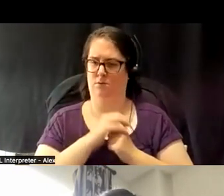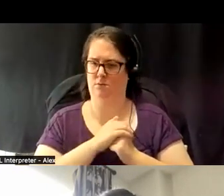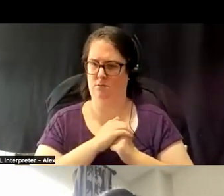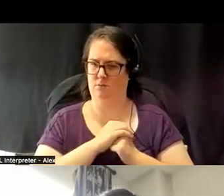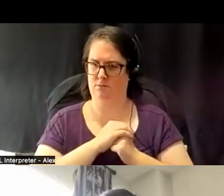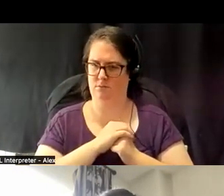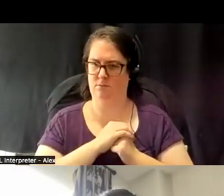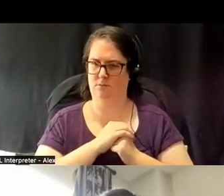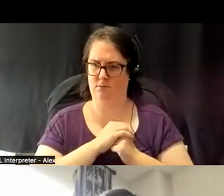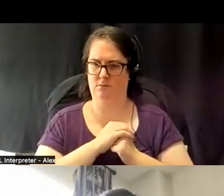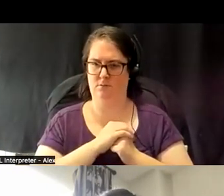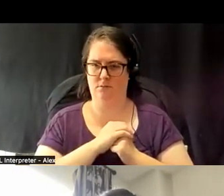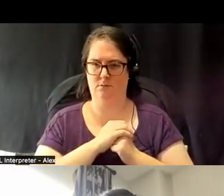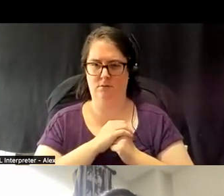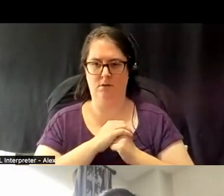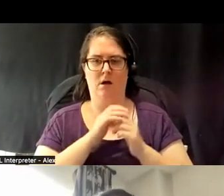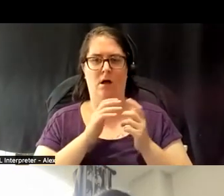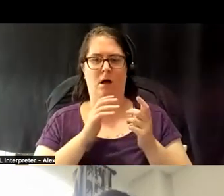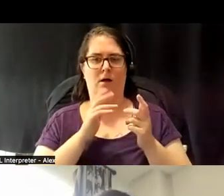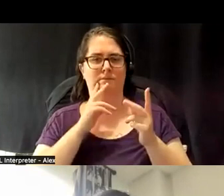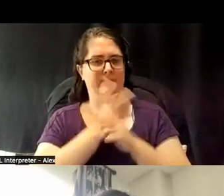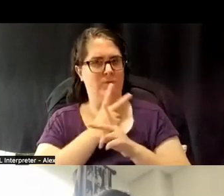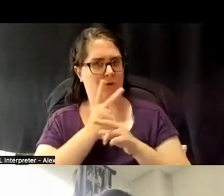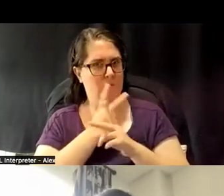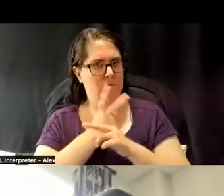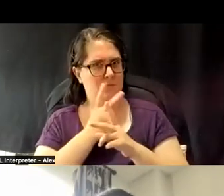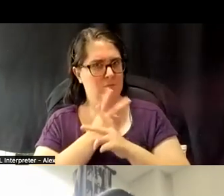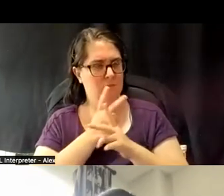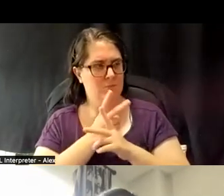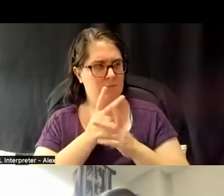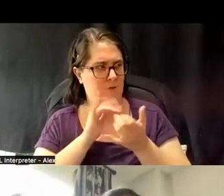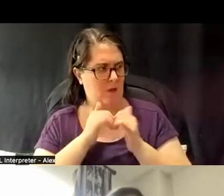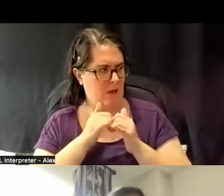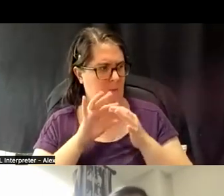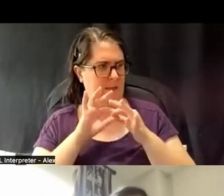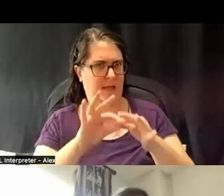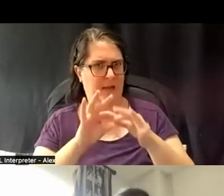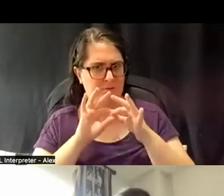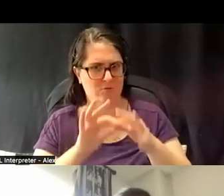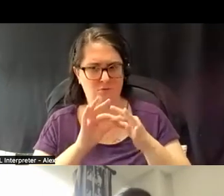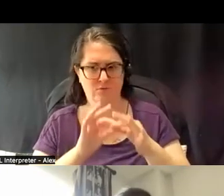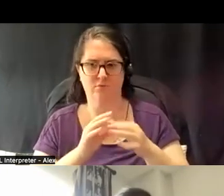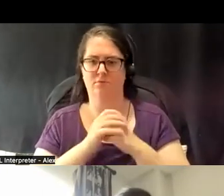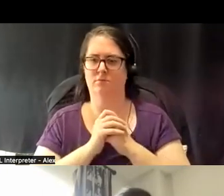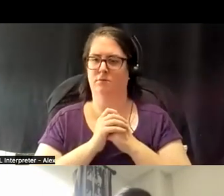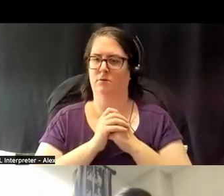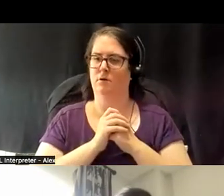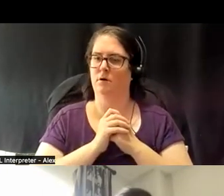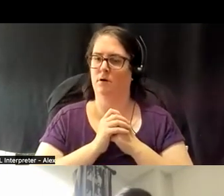if we're leaning into this convenience piece? And I think it's exactly that. It's that connection to one another and being here for one